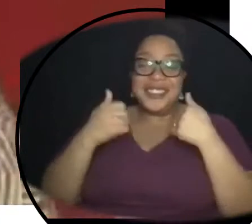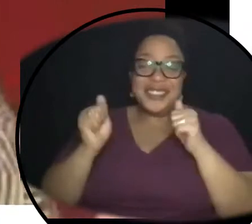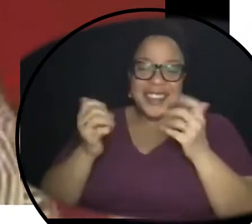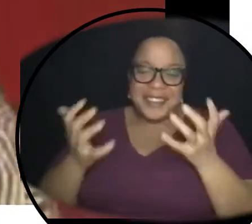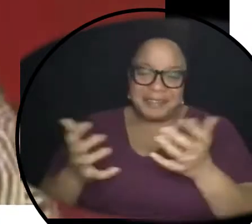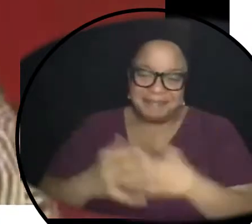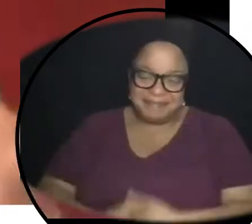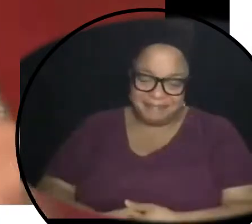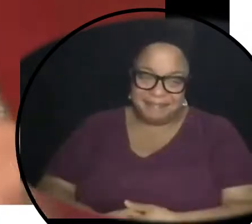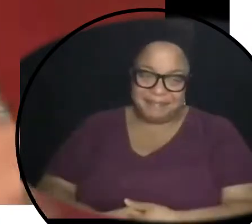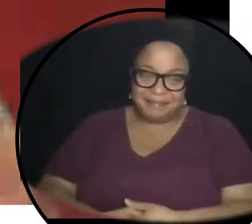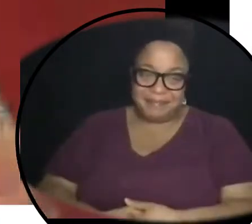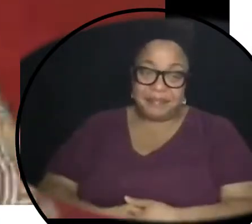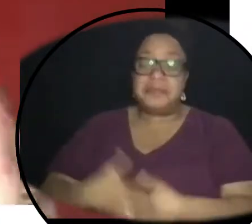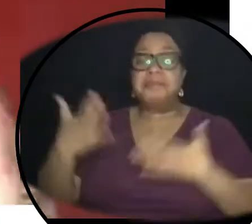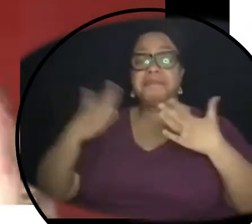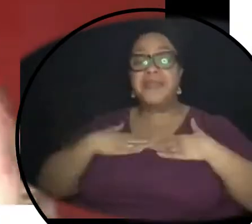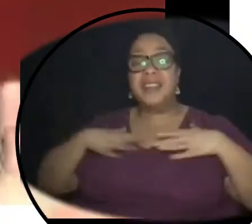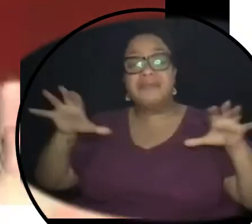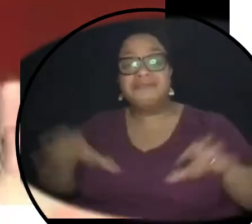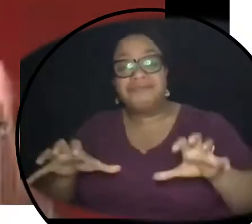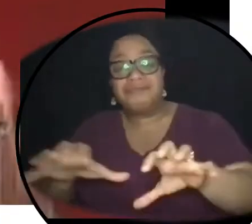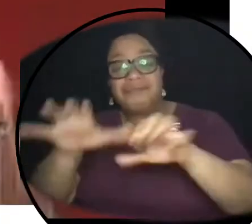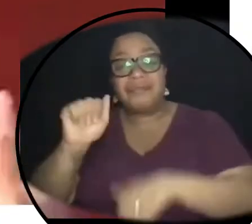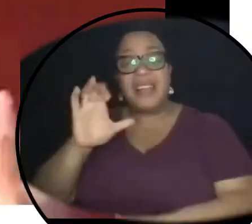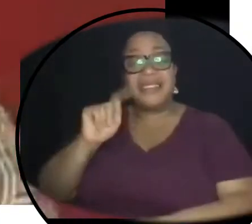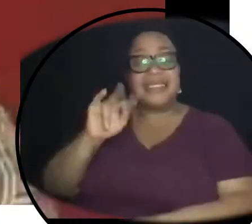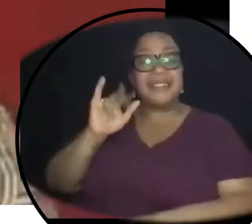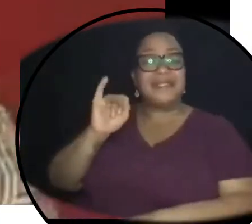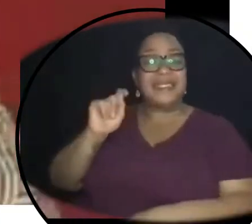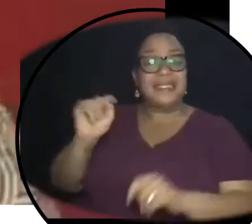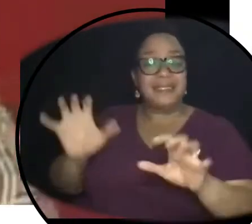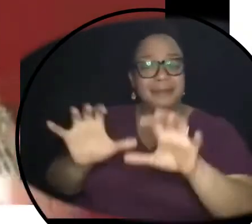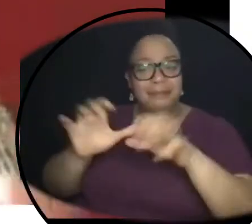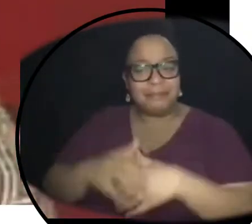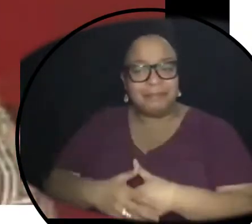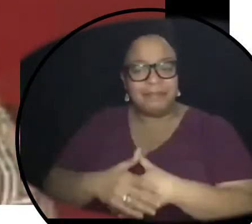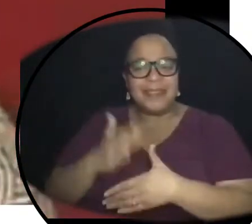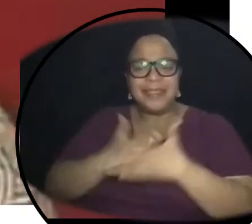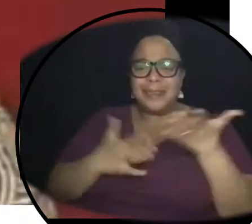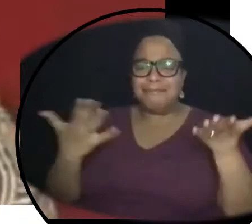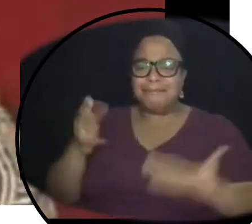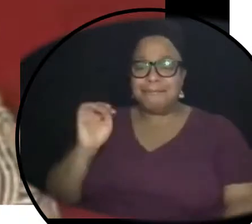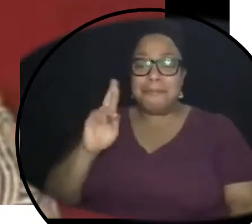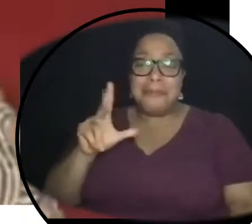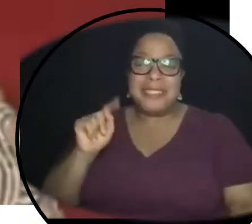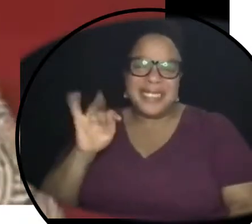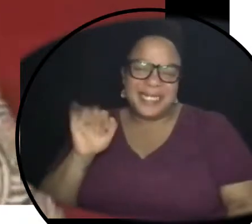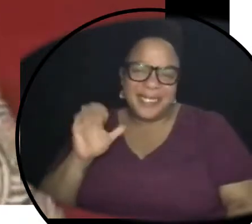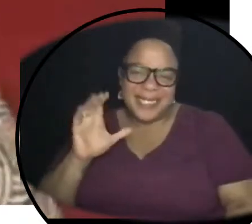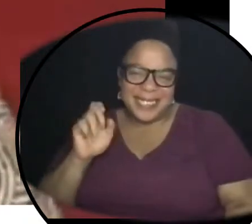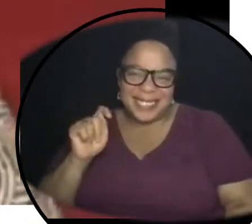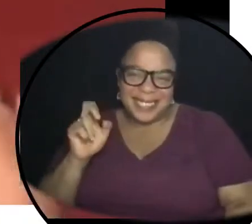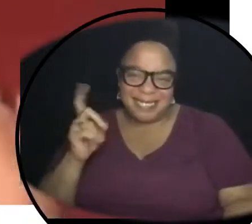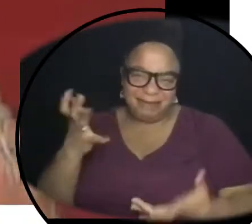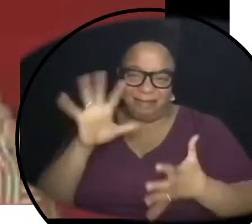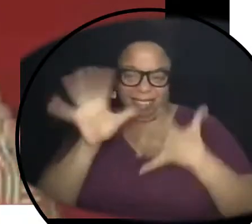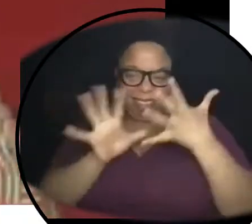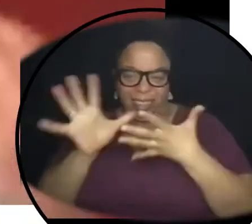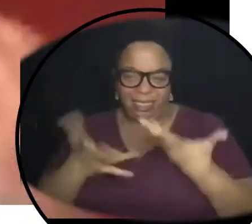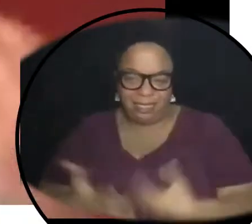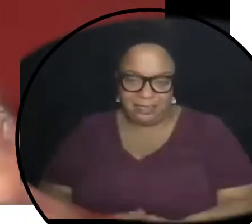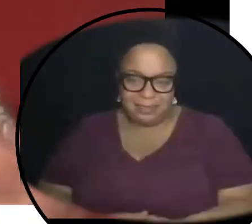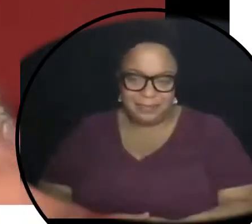jus sanguinis and create a more inclusive citizenship legislation. Our actions have